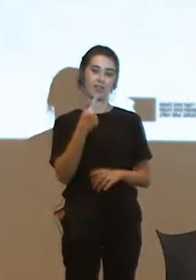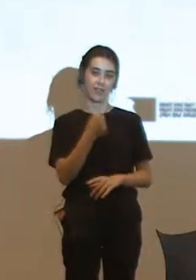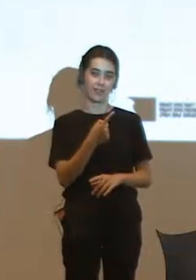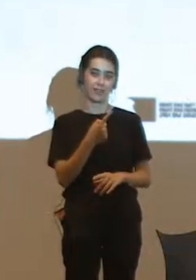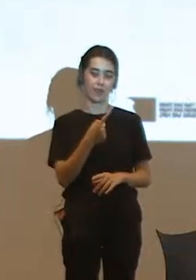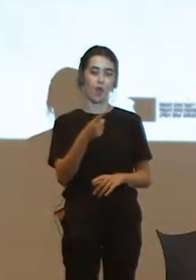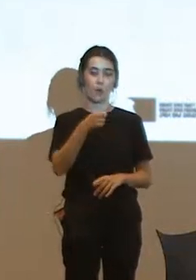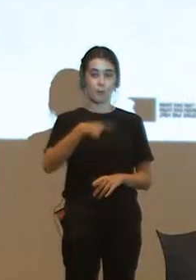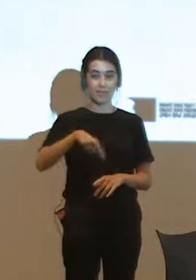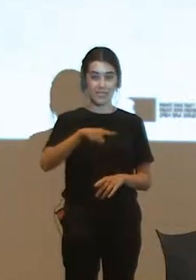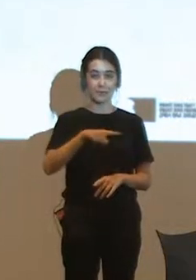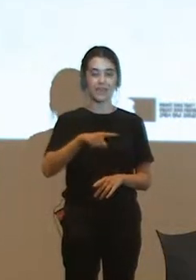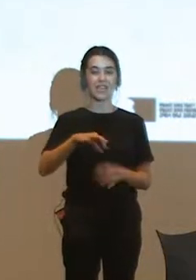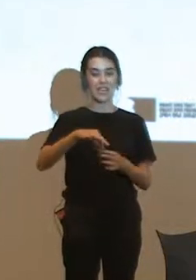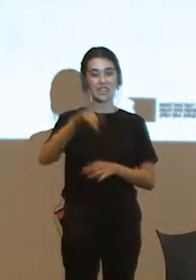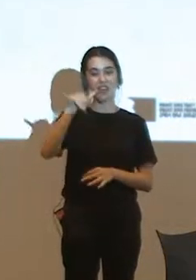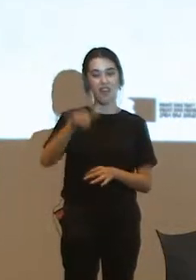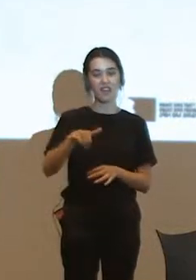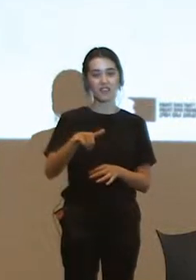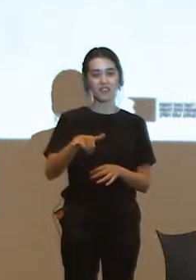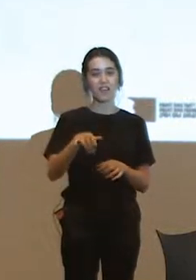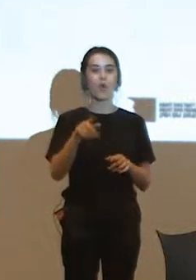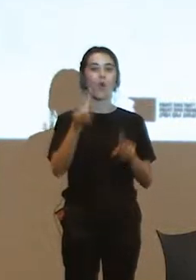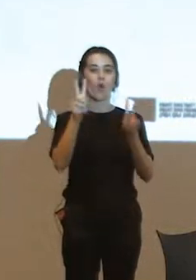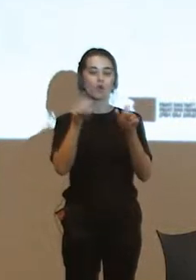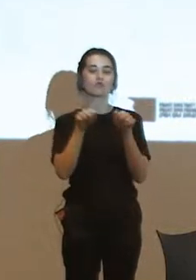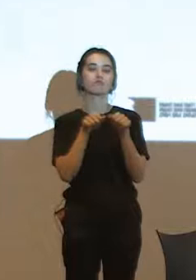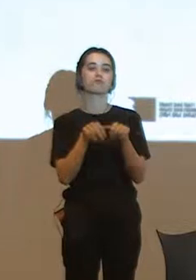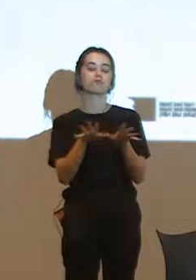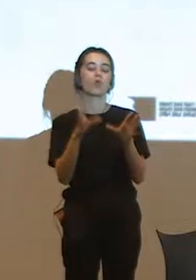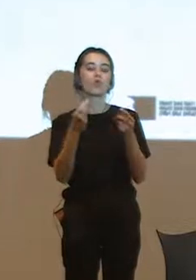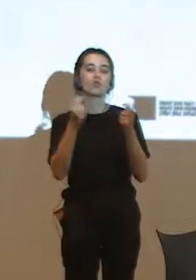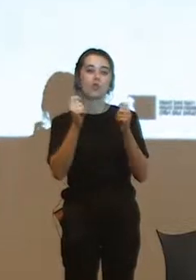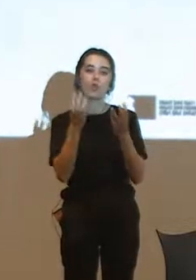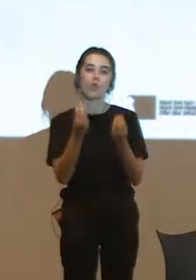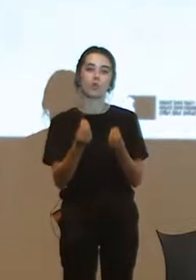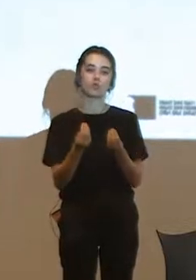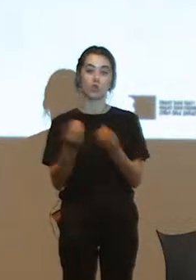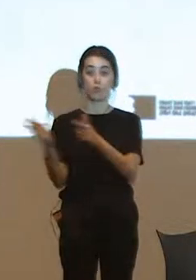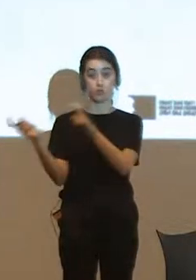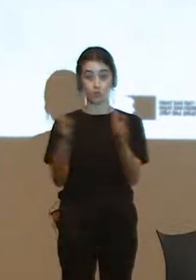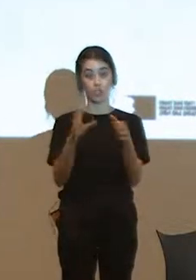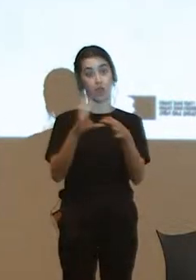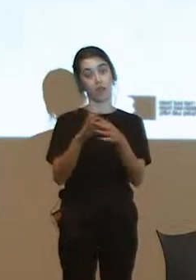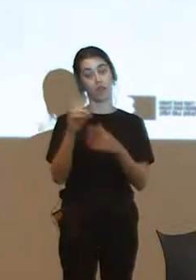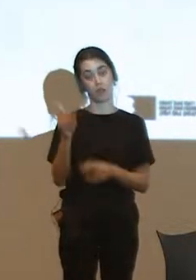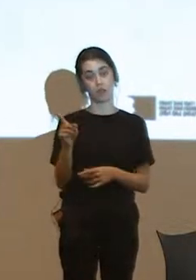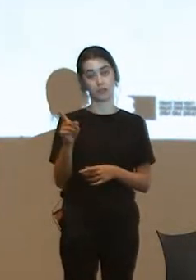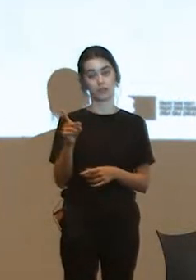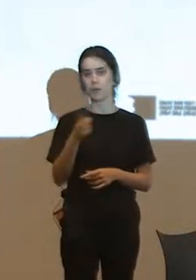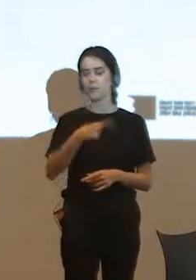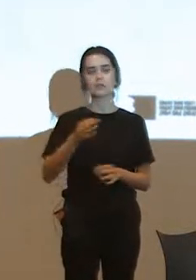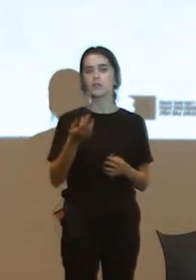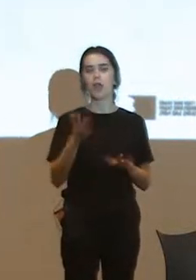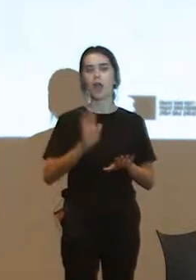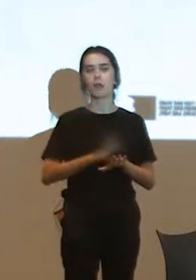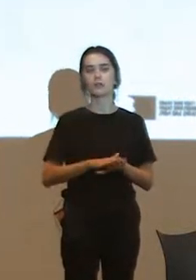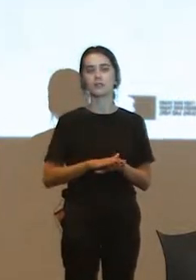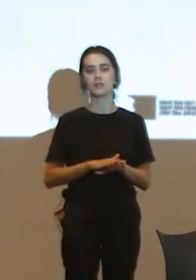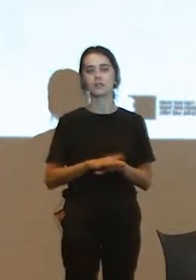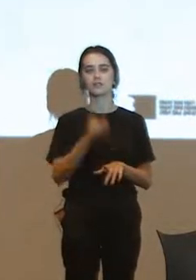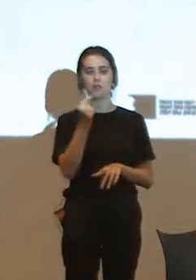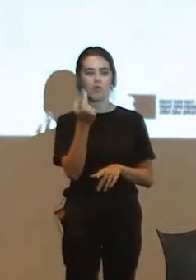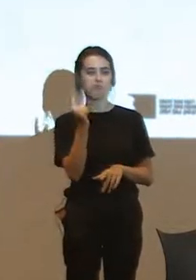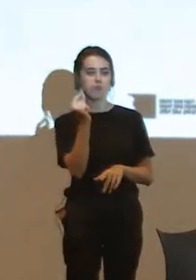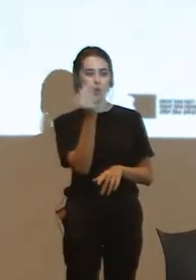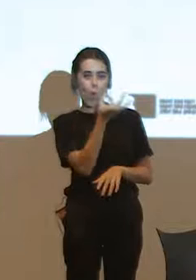question that but we we resorted to to very simple storytelling and there were a lot of human